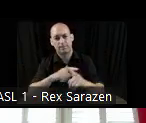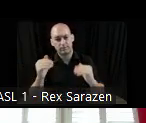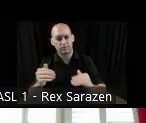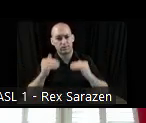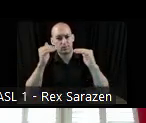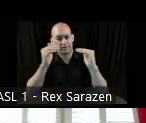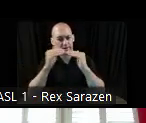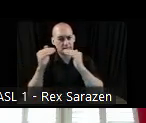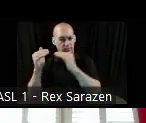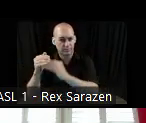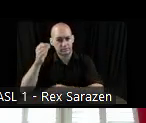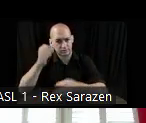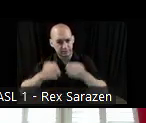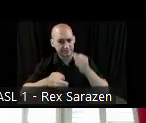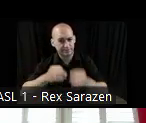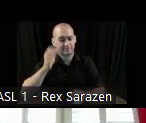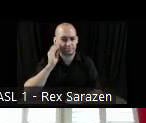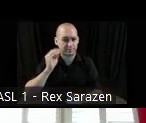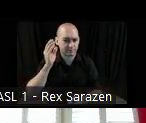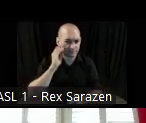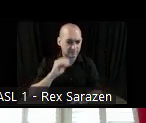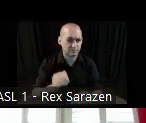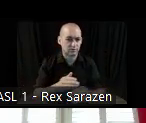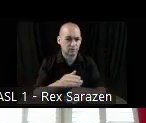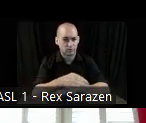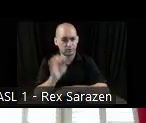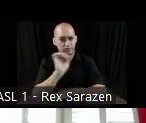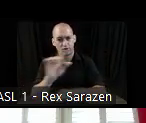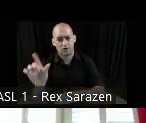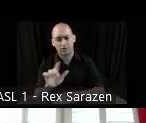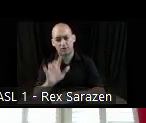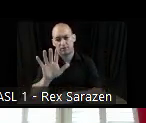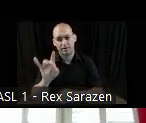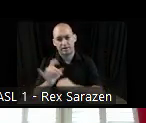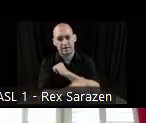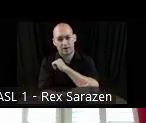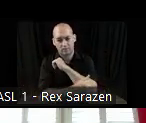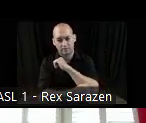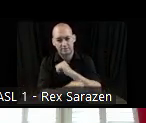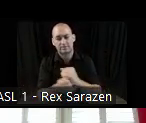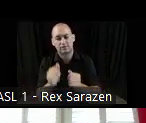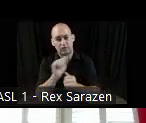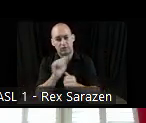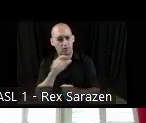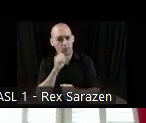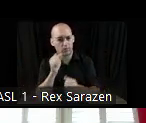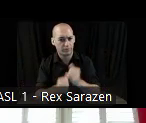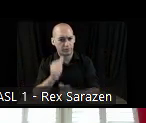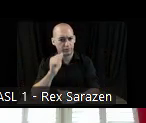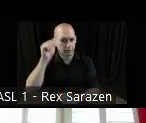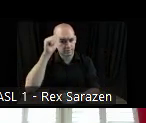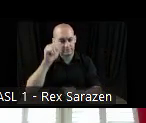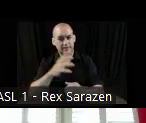equitable justice experiences across all of 58 counties for all older adults and adults living with